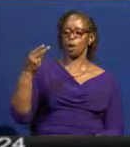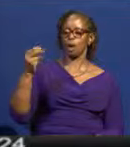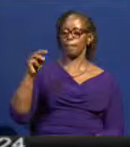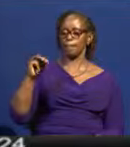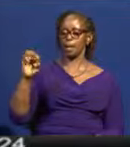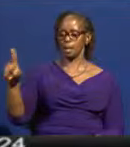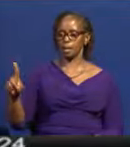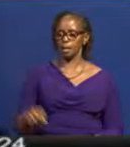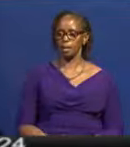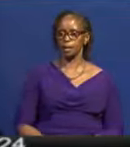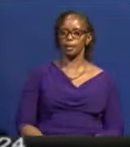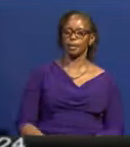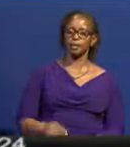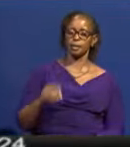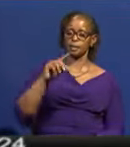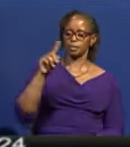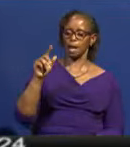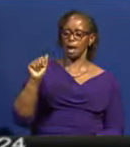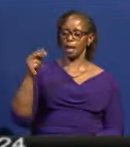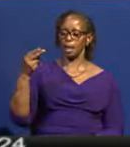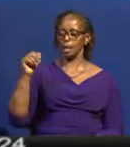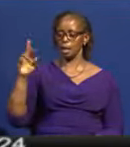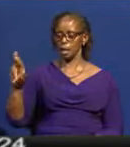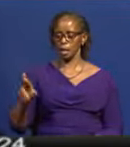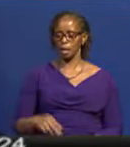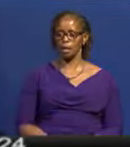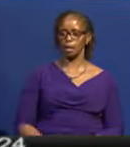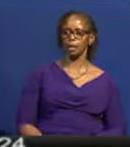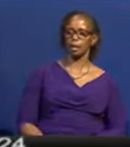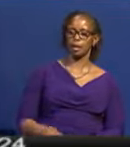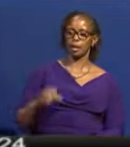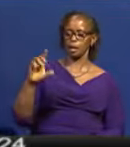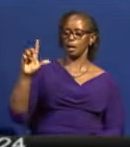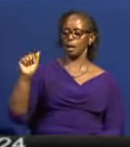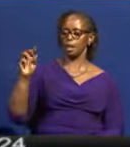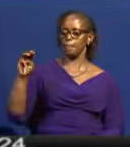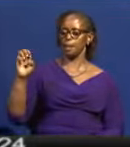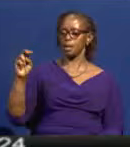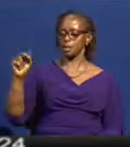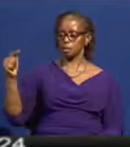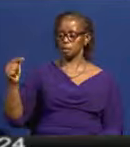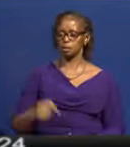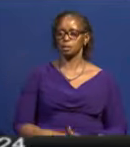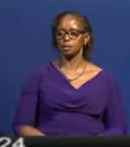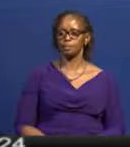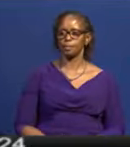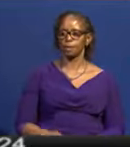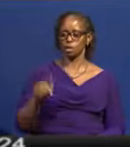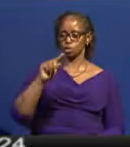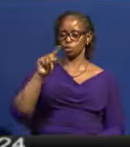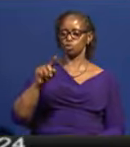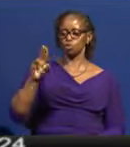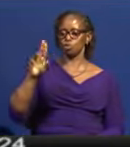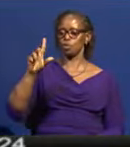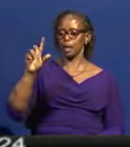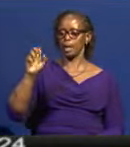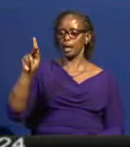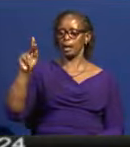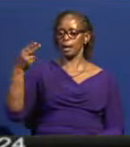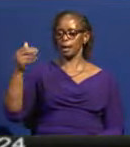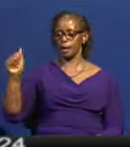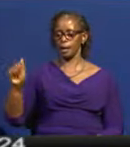Zahir Janda. Clemens Lawyer. Zuleka Hulbal Arun.